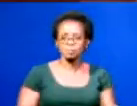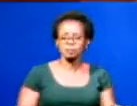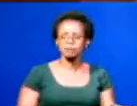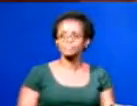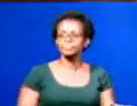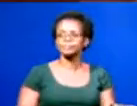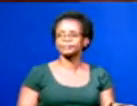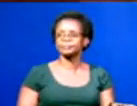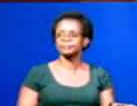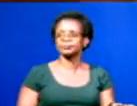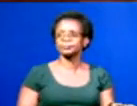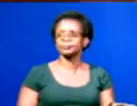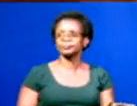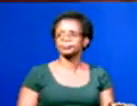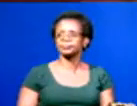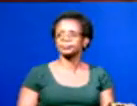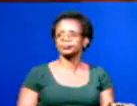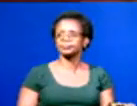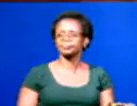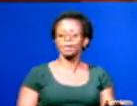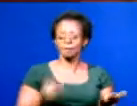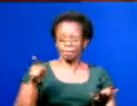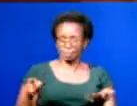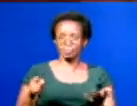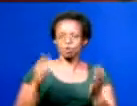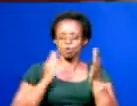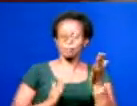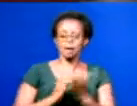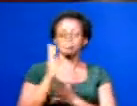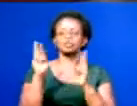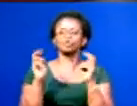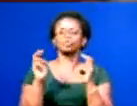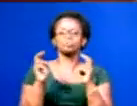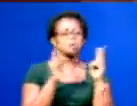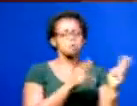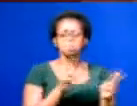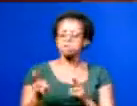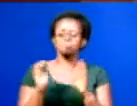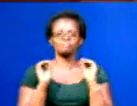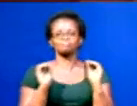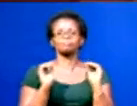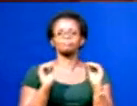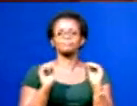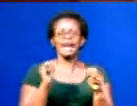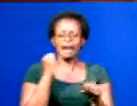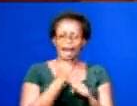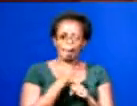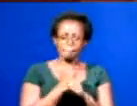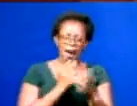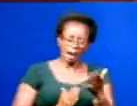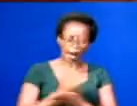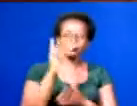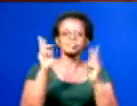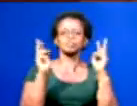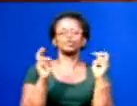Mr. Speaker, this is a human right issue. It is not ordinary issue. This is a labor right issue, Mr. Speaker, and these